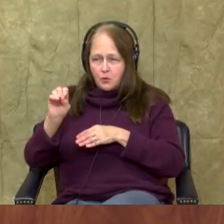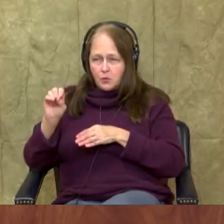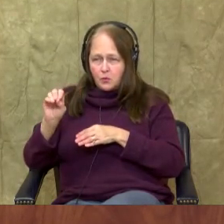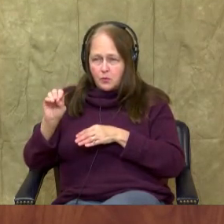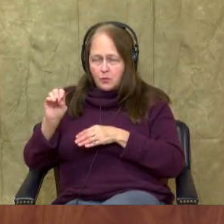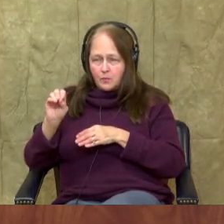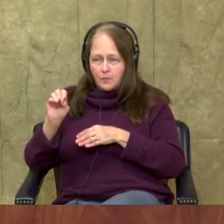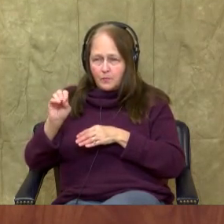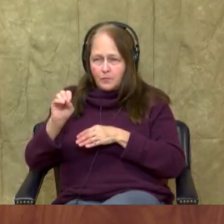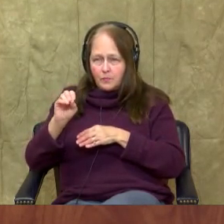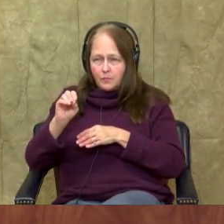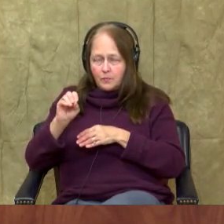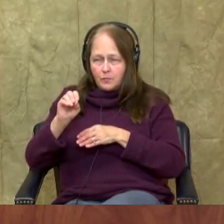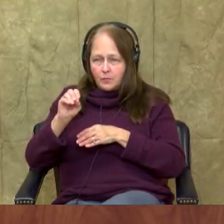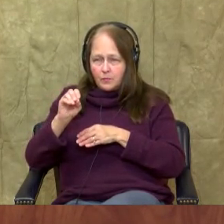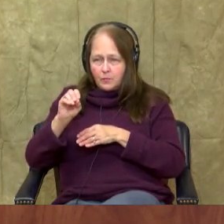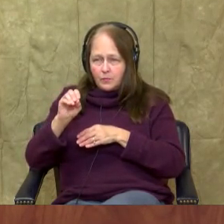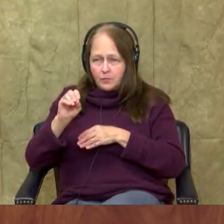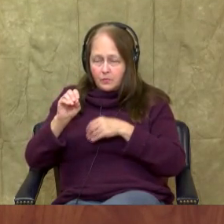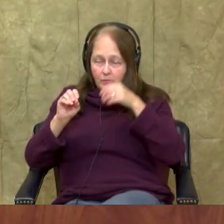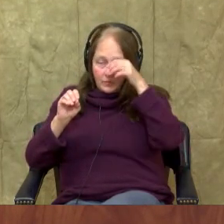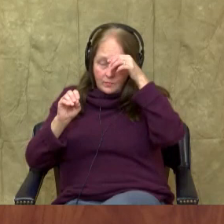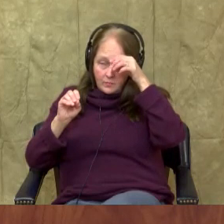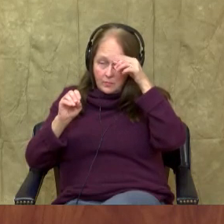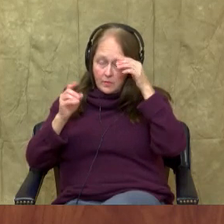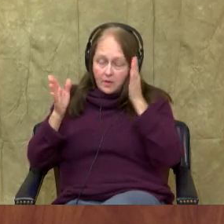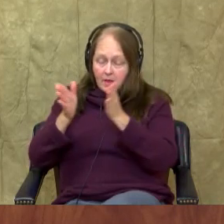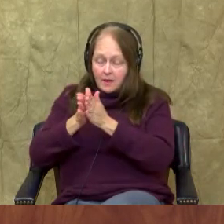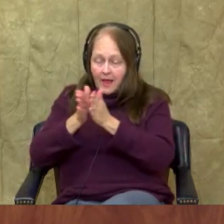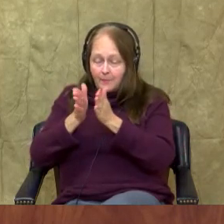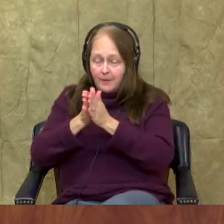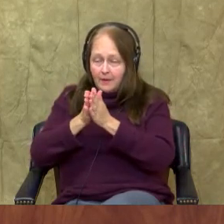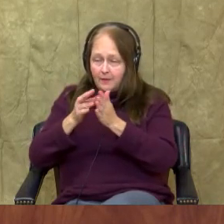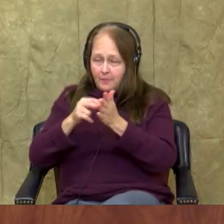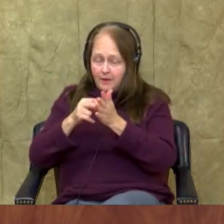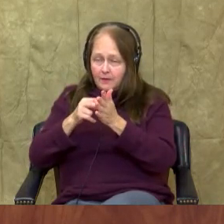of as that is, clapping, cheering.